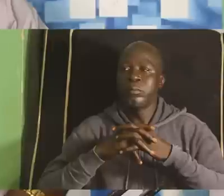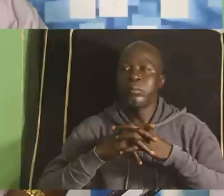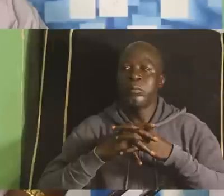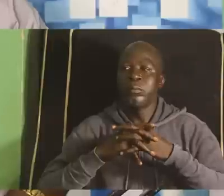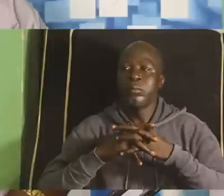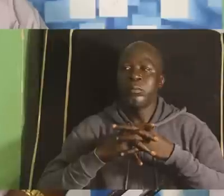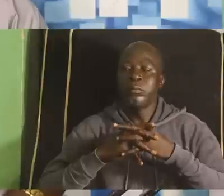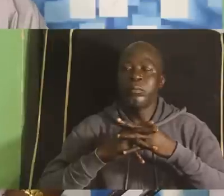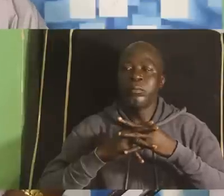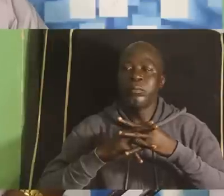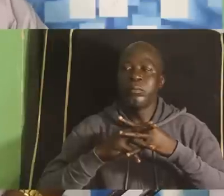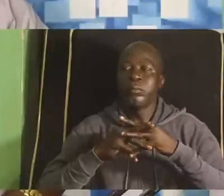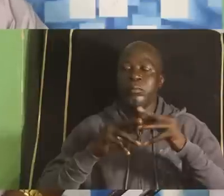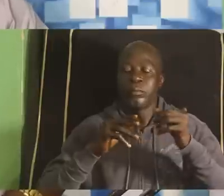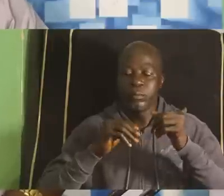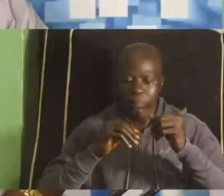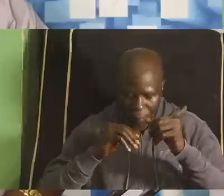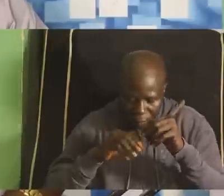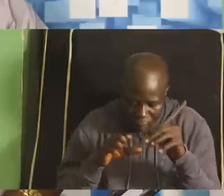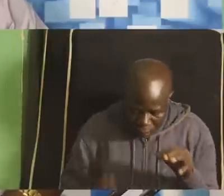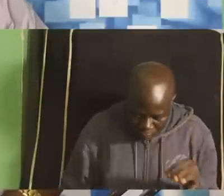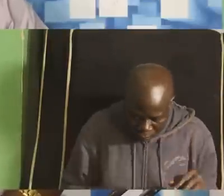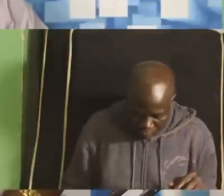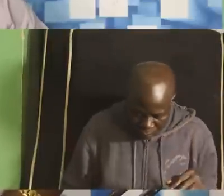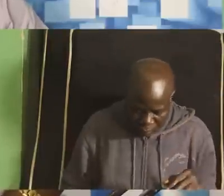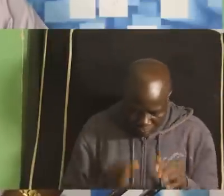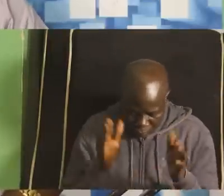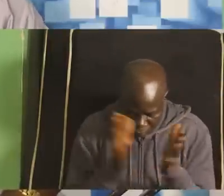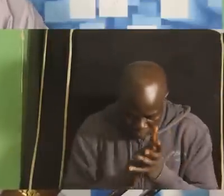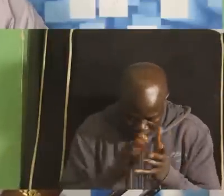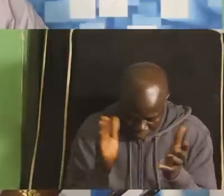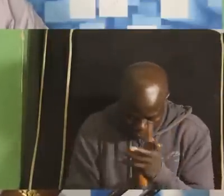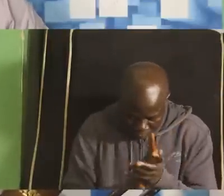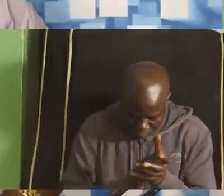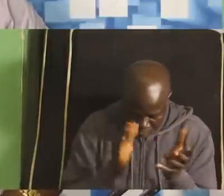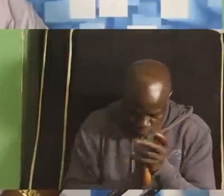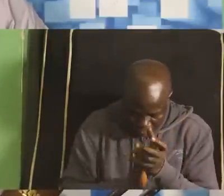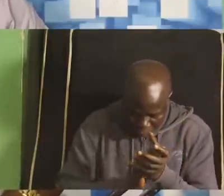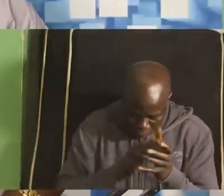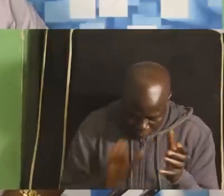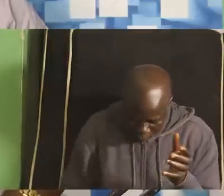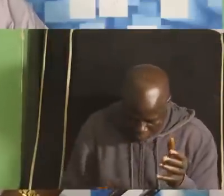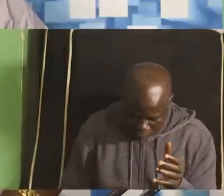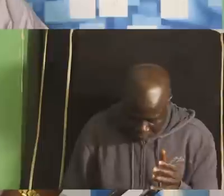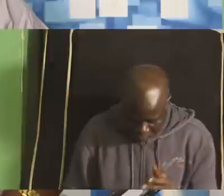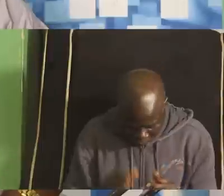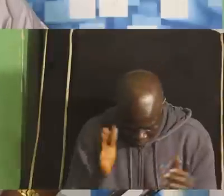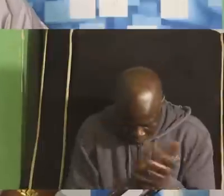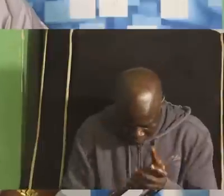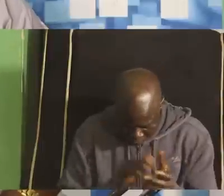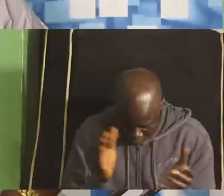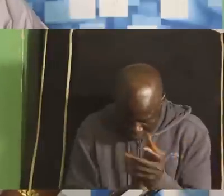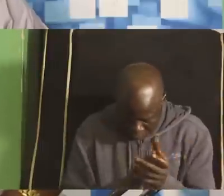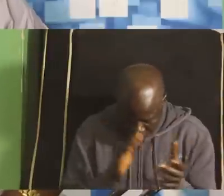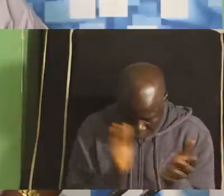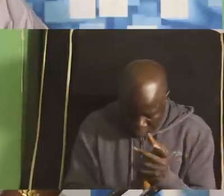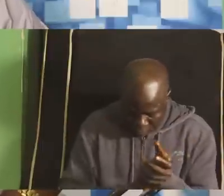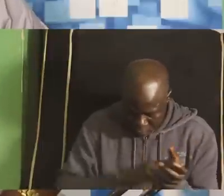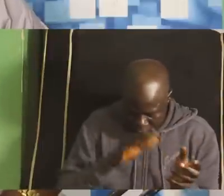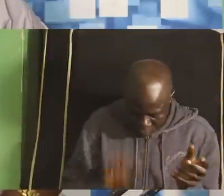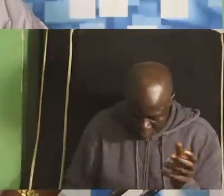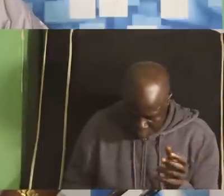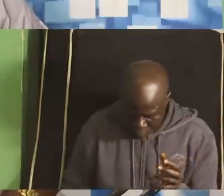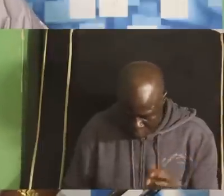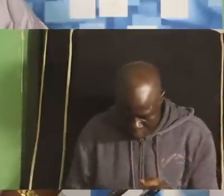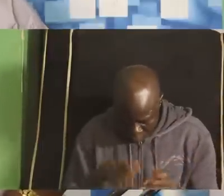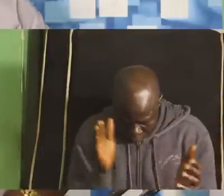wa Kala ka fe ko wa Bolo la fe ko wa Ala eni fe ko